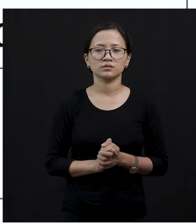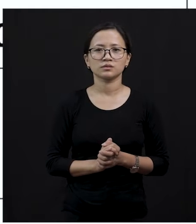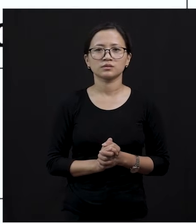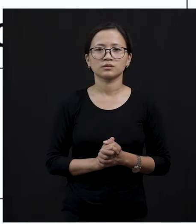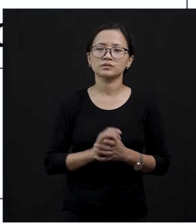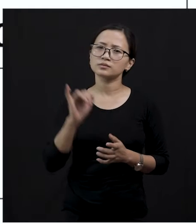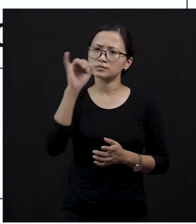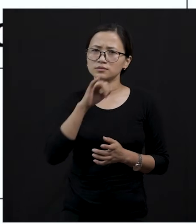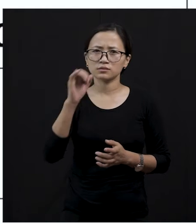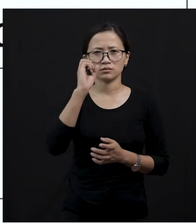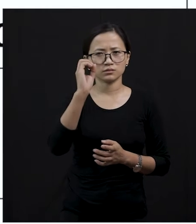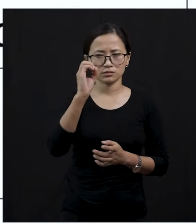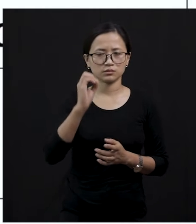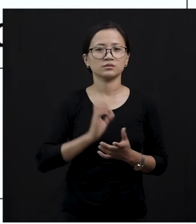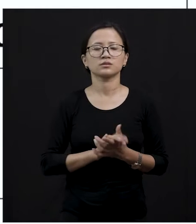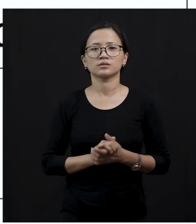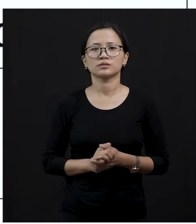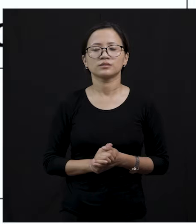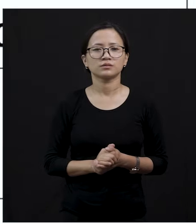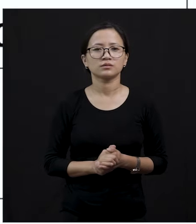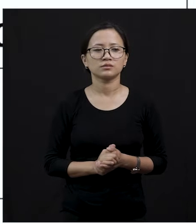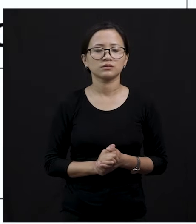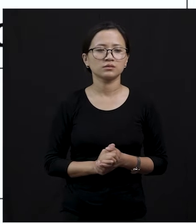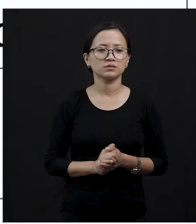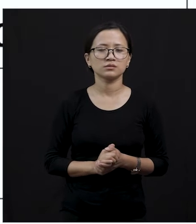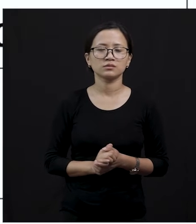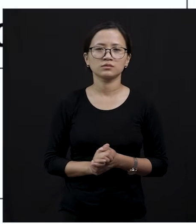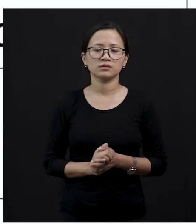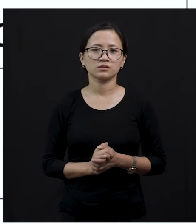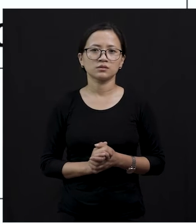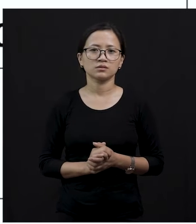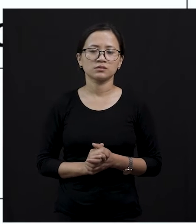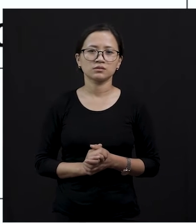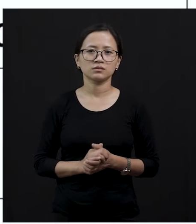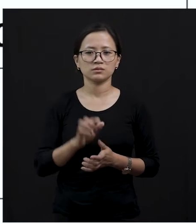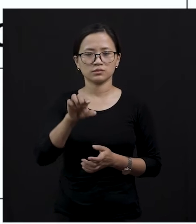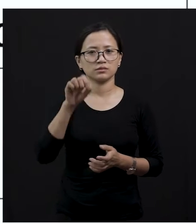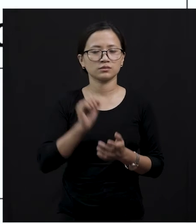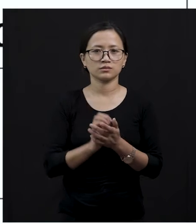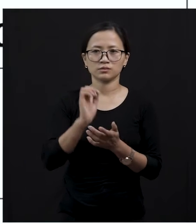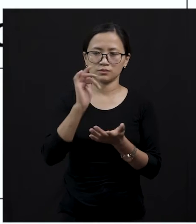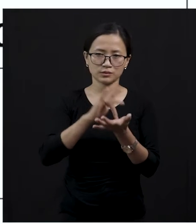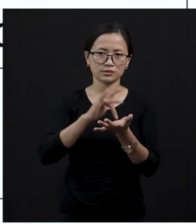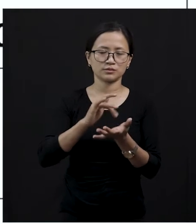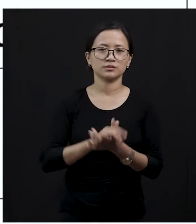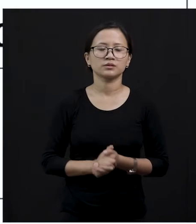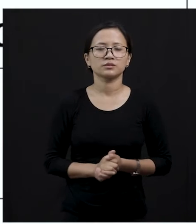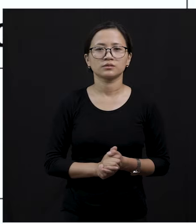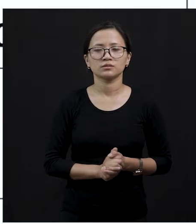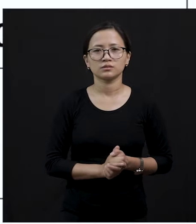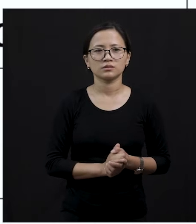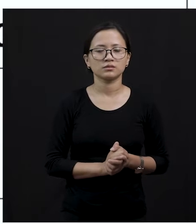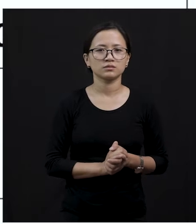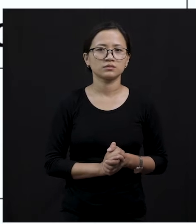as 60. Okay. 60, which is read as 60. Let us identify the places for this, place value for